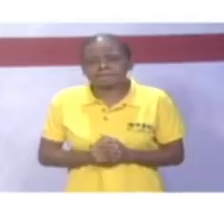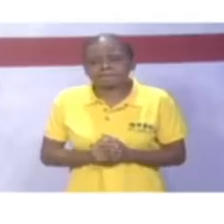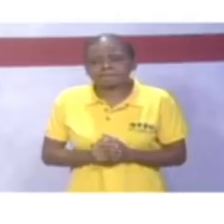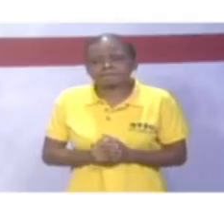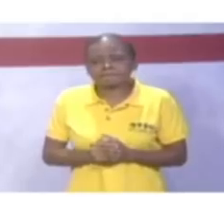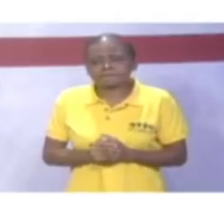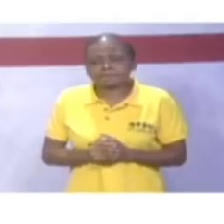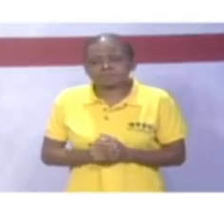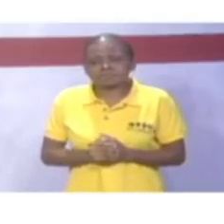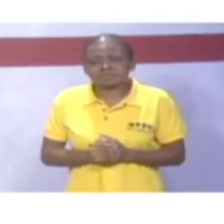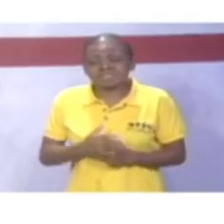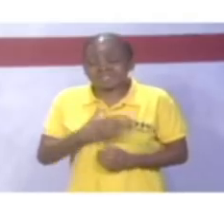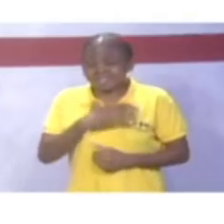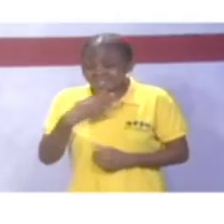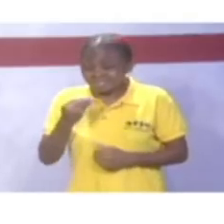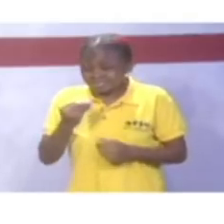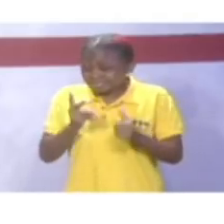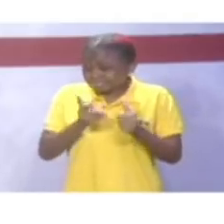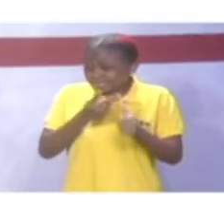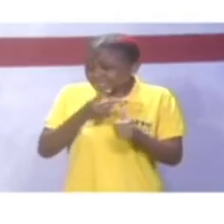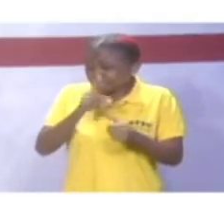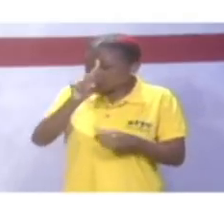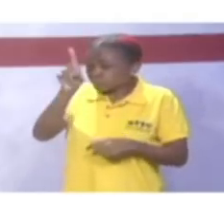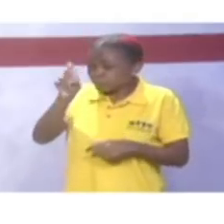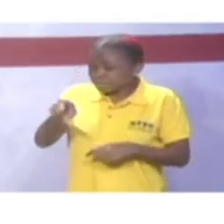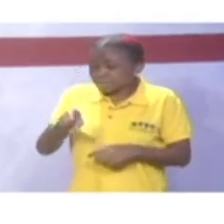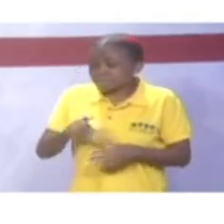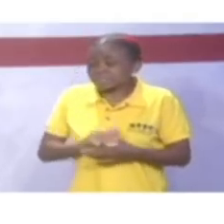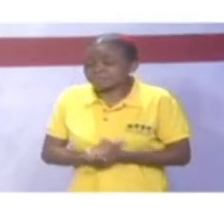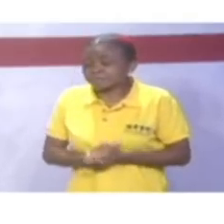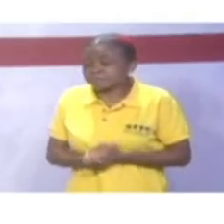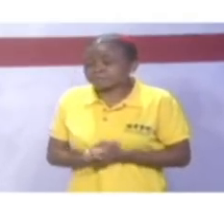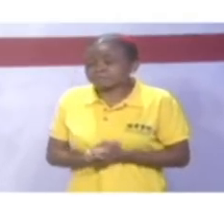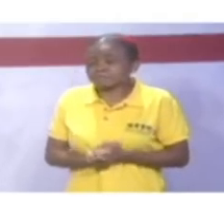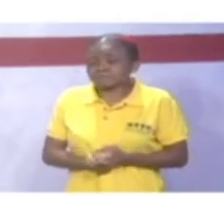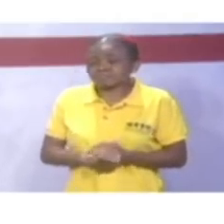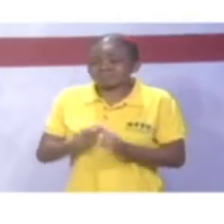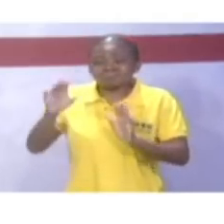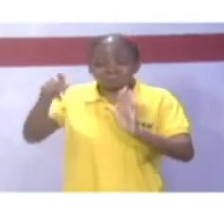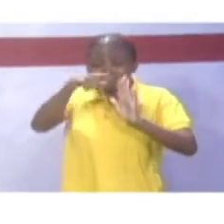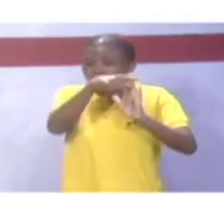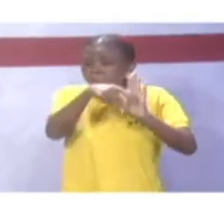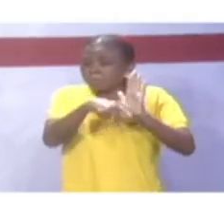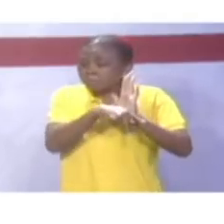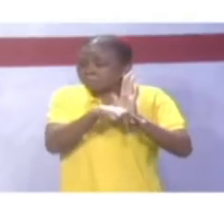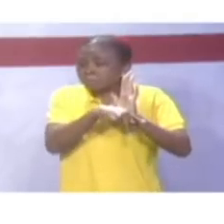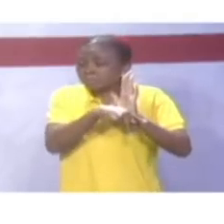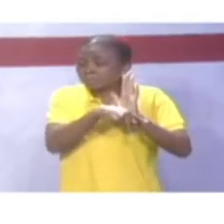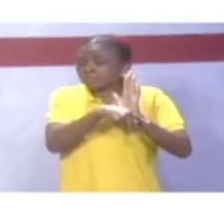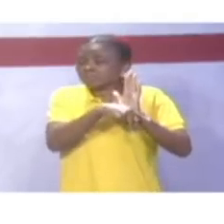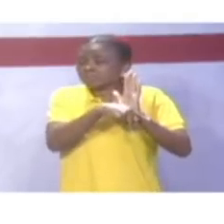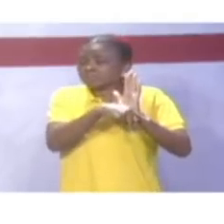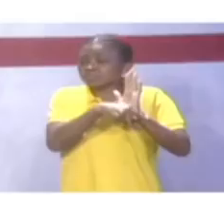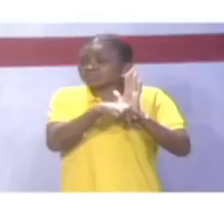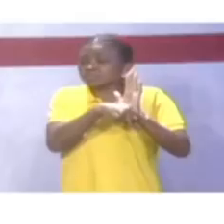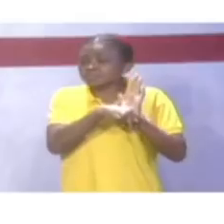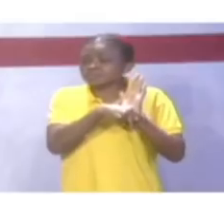And the second question is regarding the policy about that the Prime Minister spoke to last week